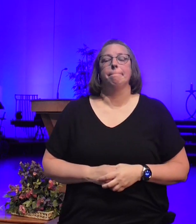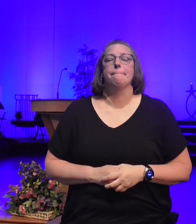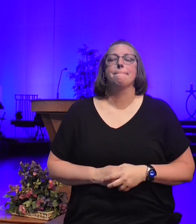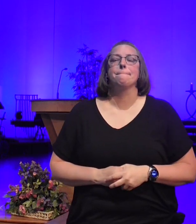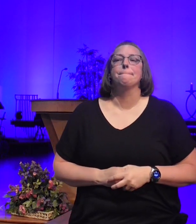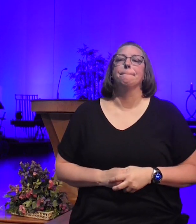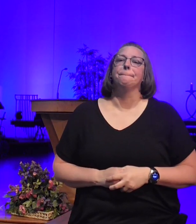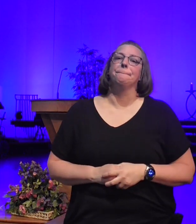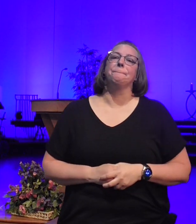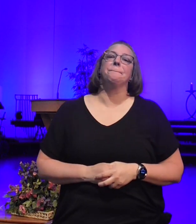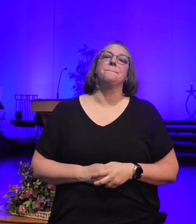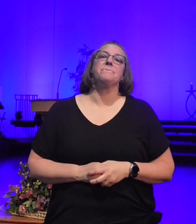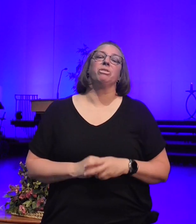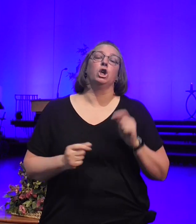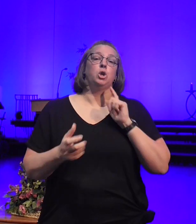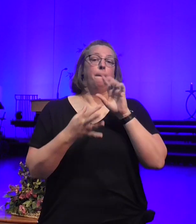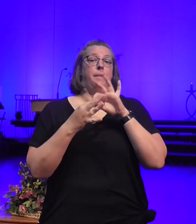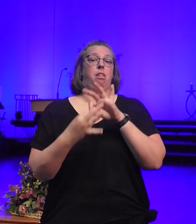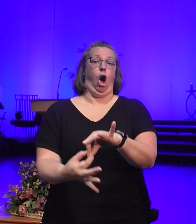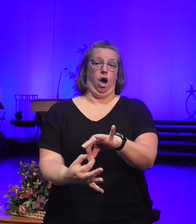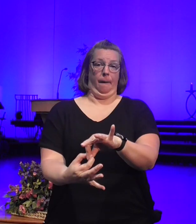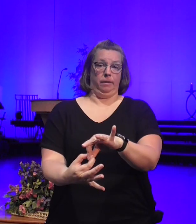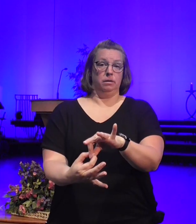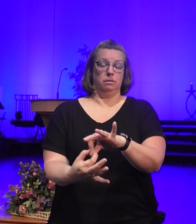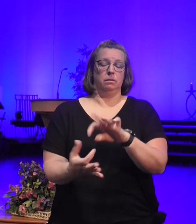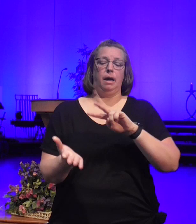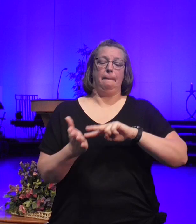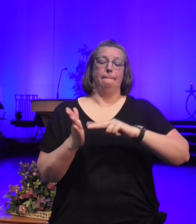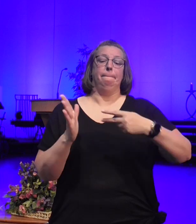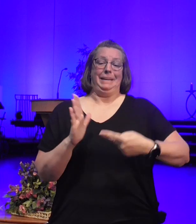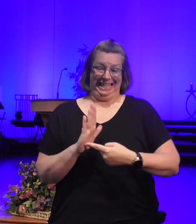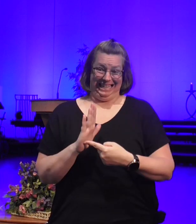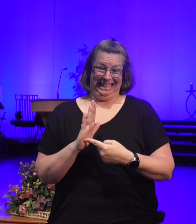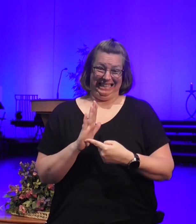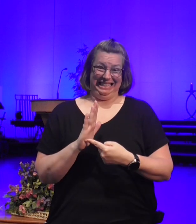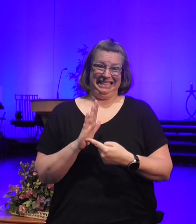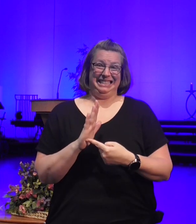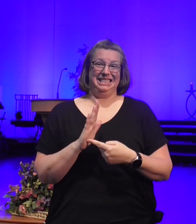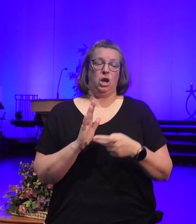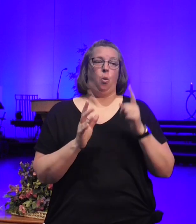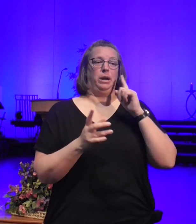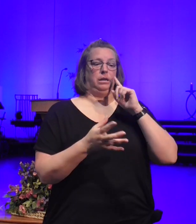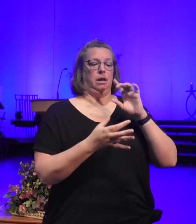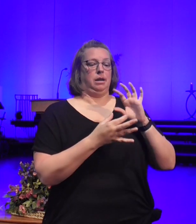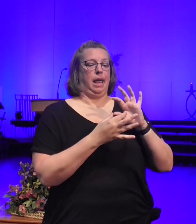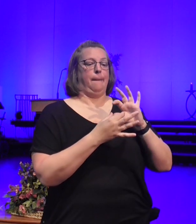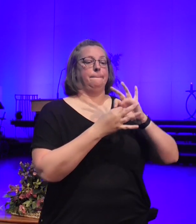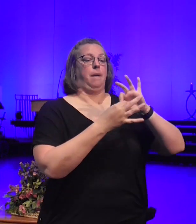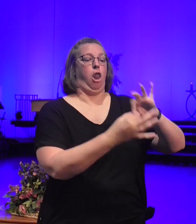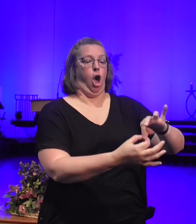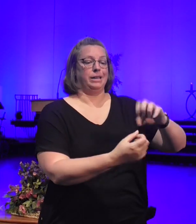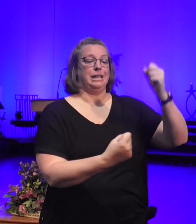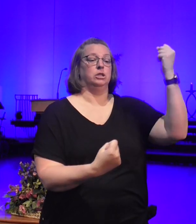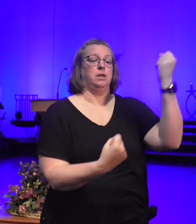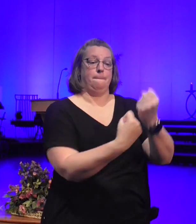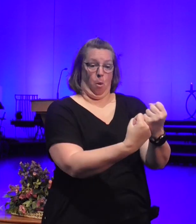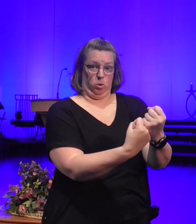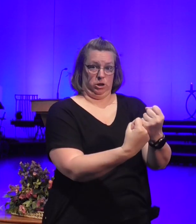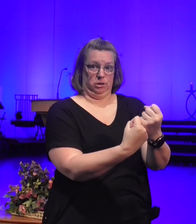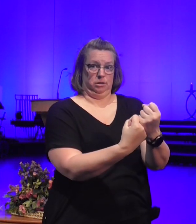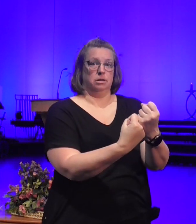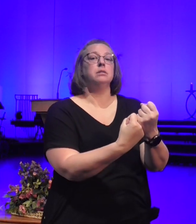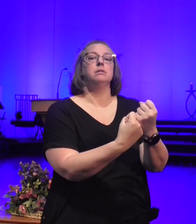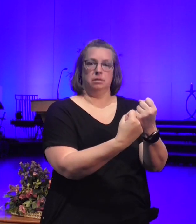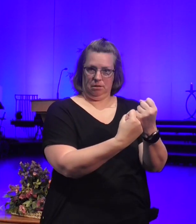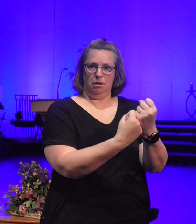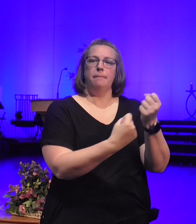belonging also means that we create belonging support by standing for others,